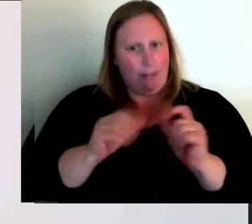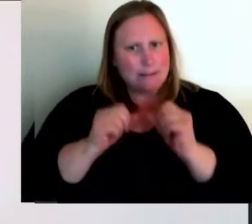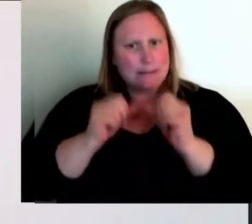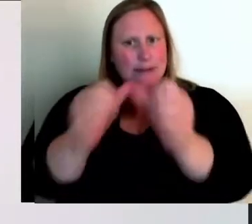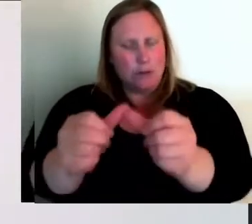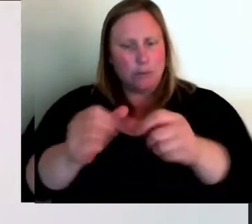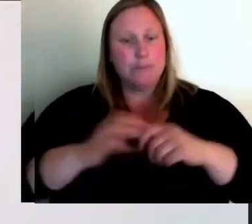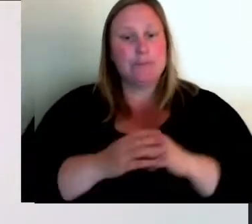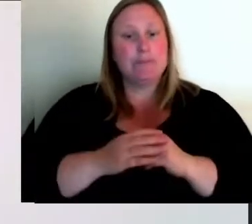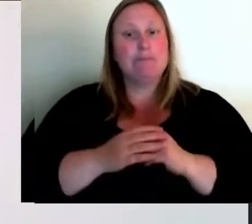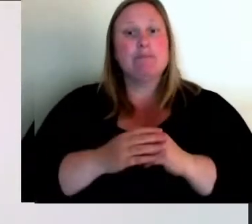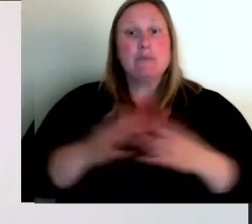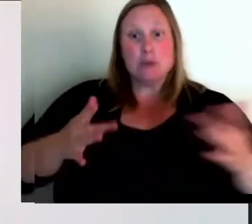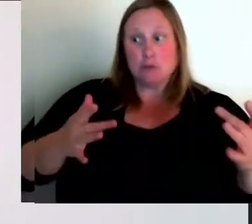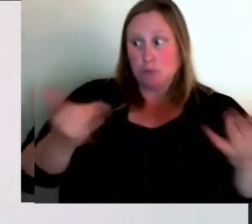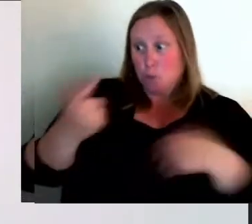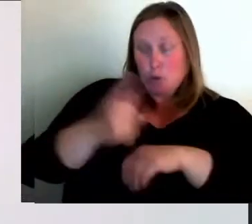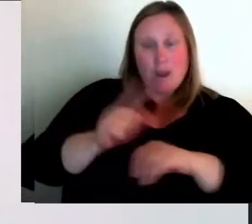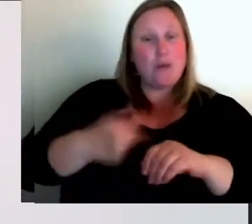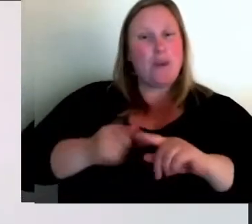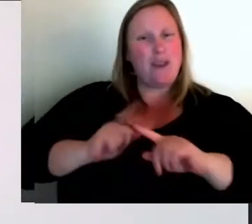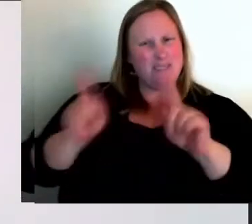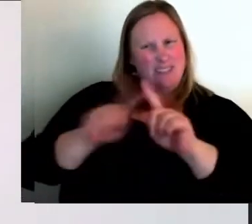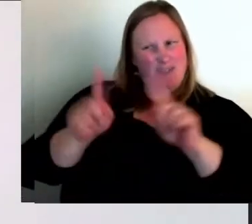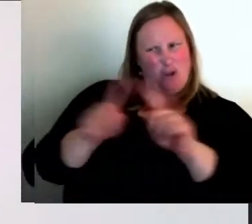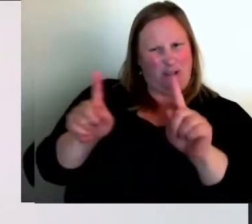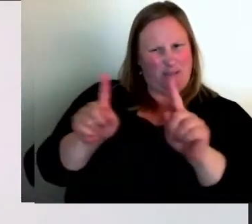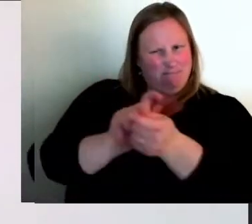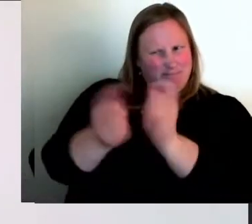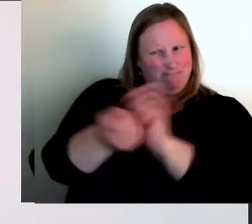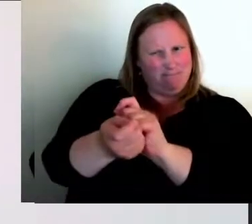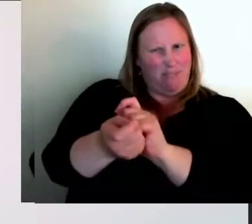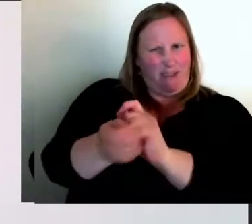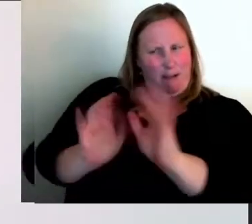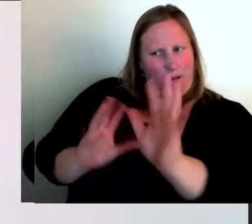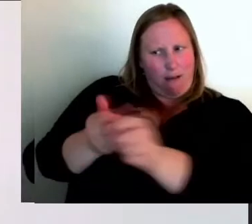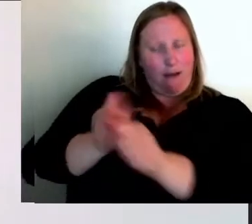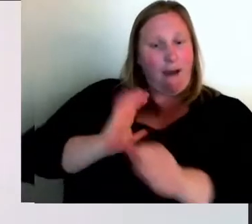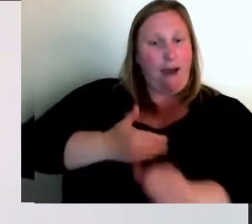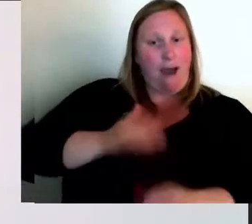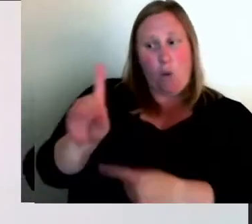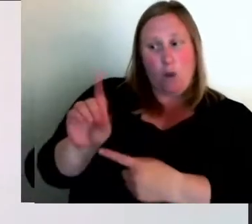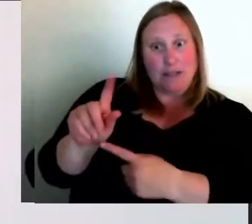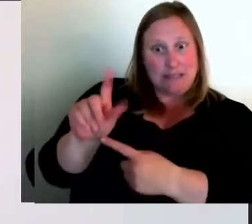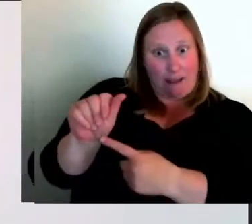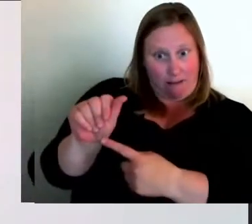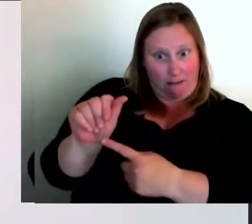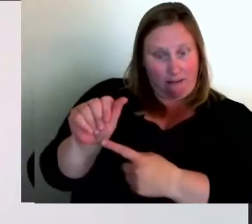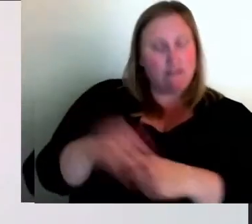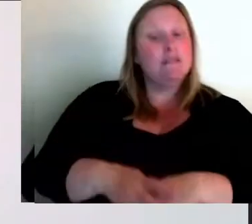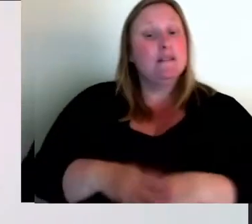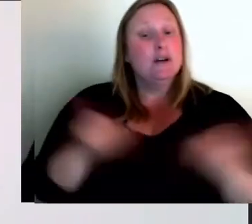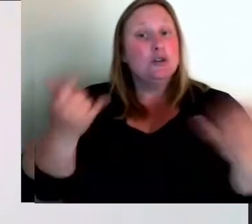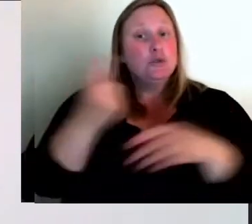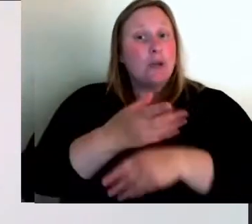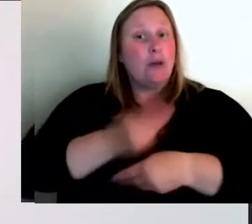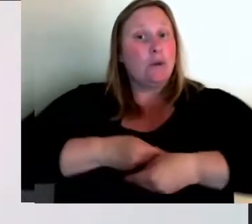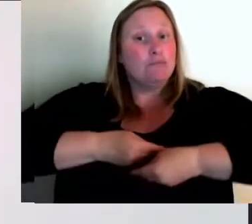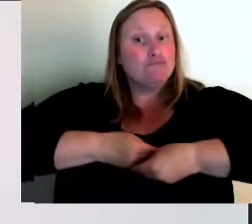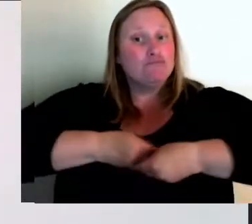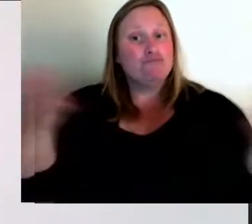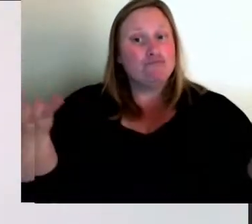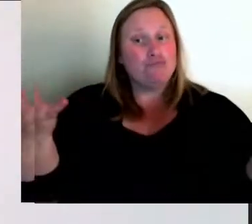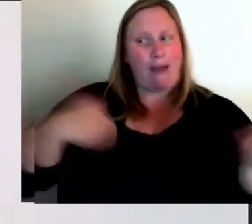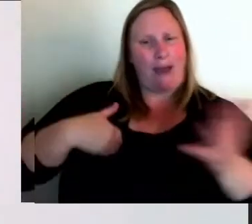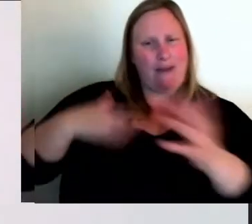would like to share some exciting improvements that we have made to our COVID-19 data. Today, we released the updated Wisconsin Summary